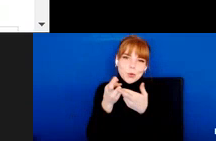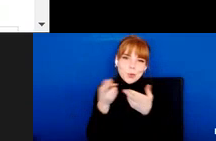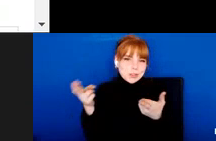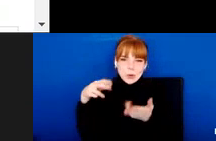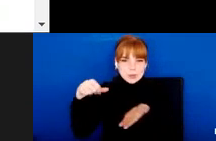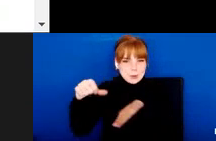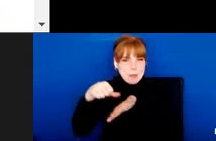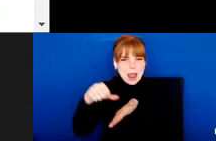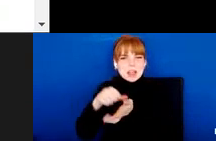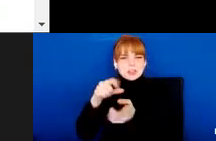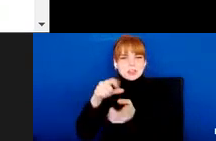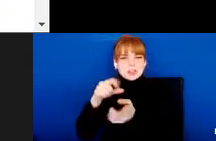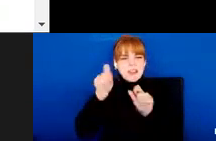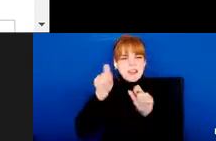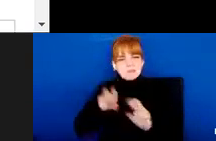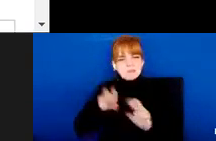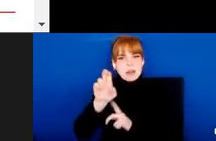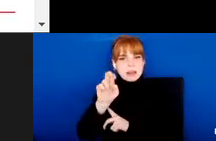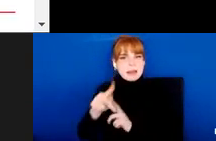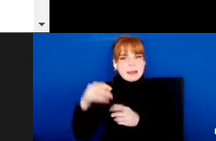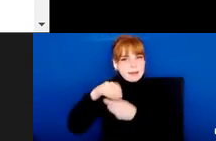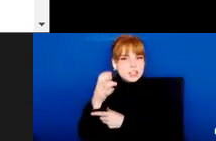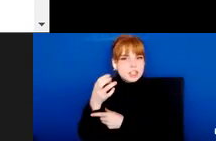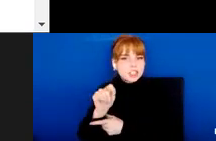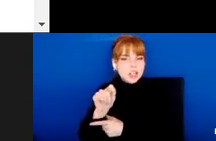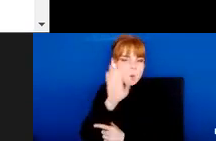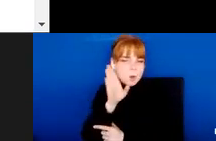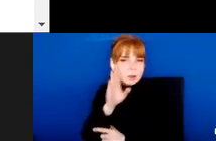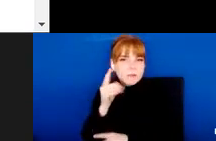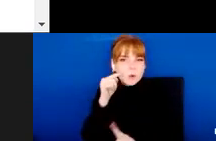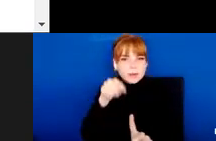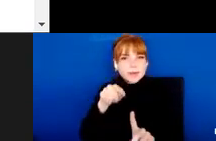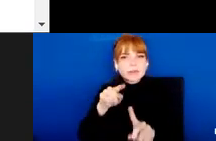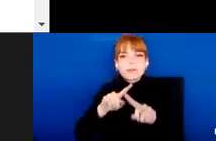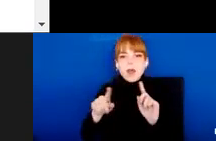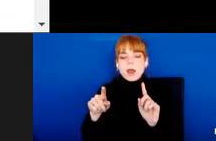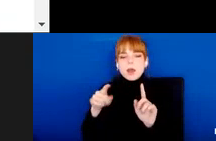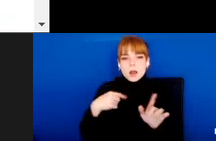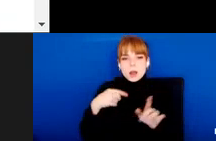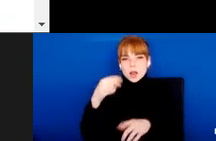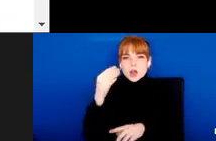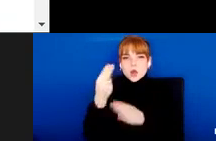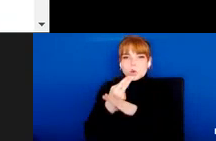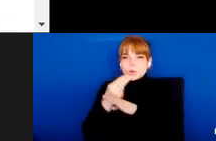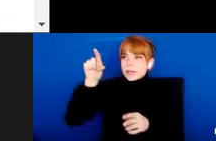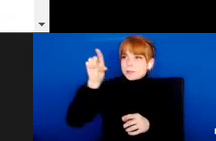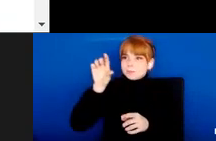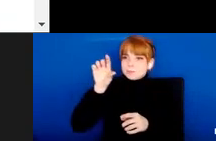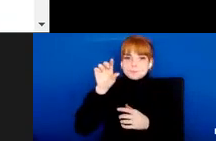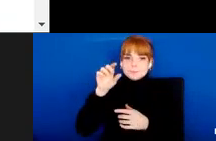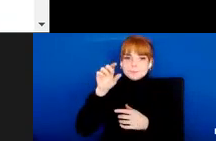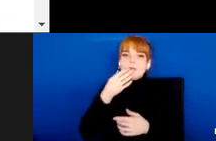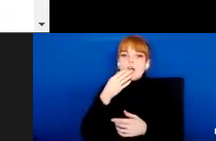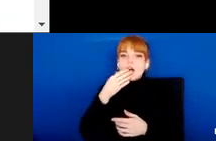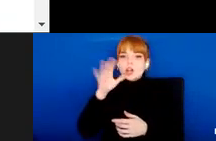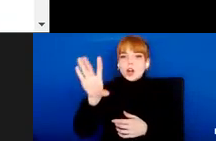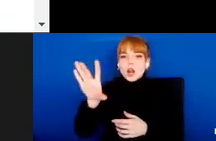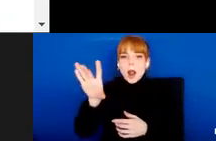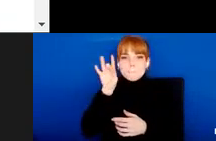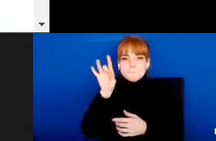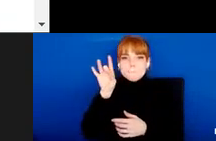just a second for this resource. But I could use the eyedropper tools that are available in this. If I go to foreground color,